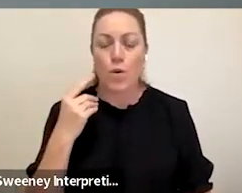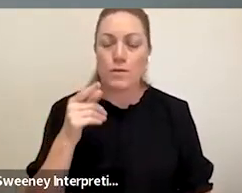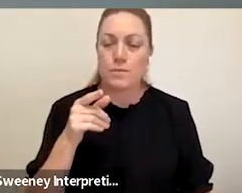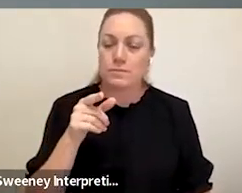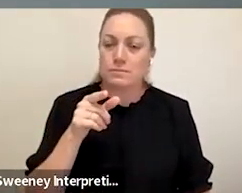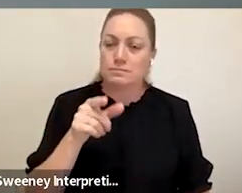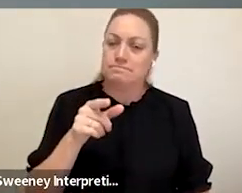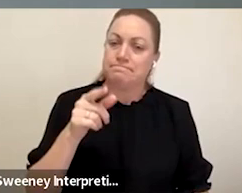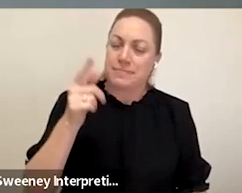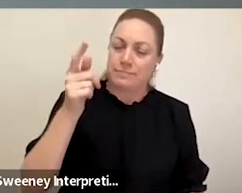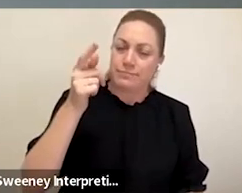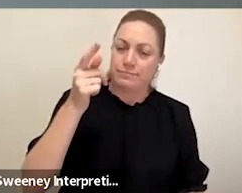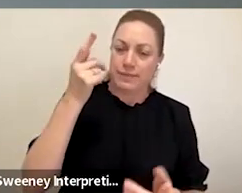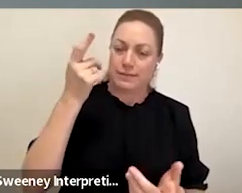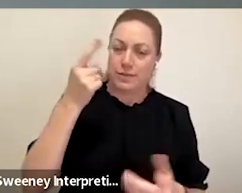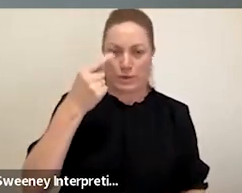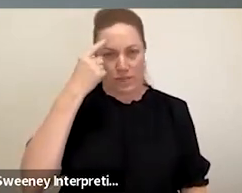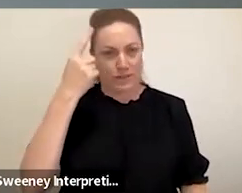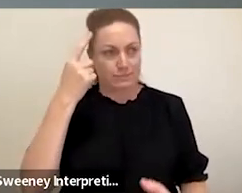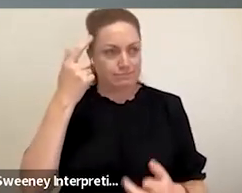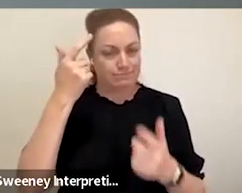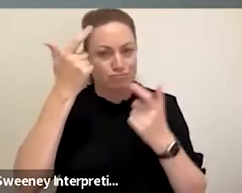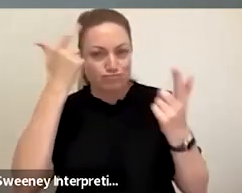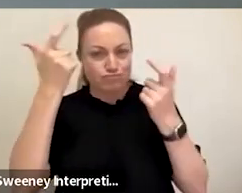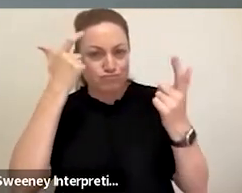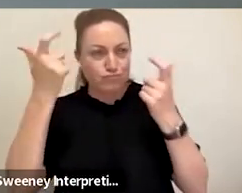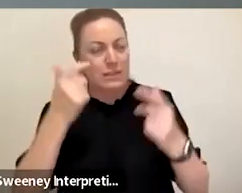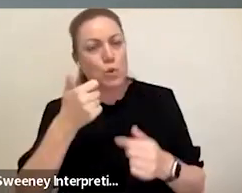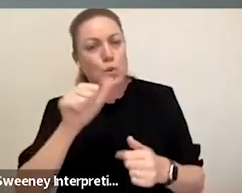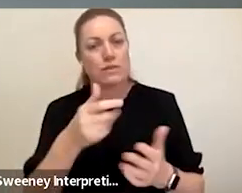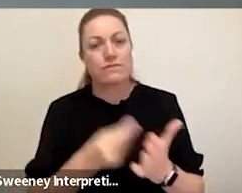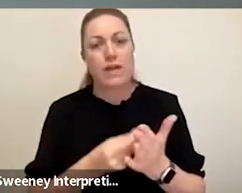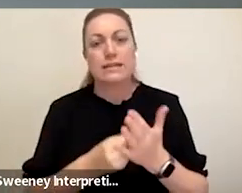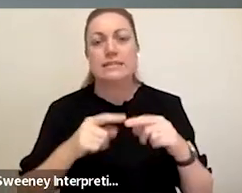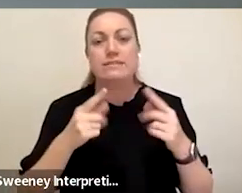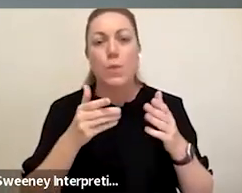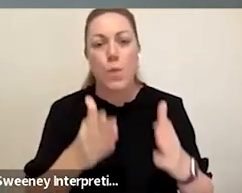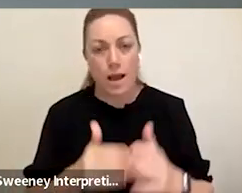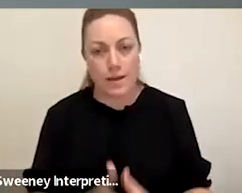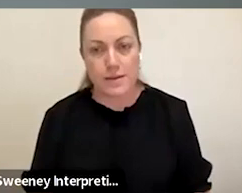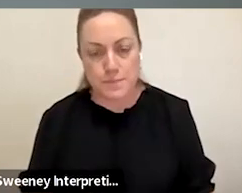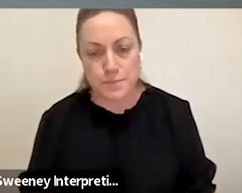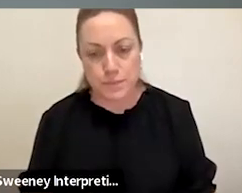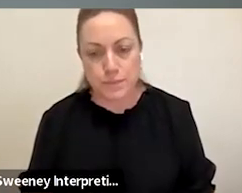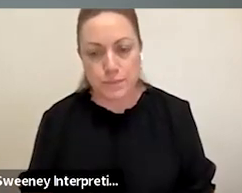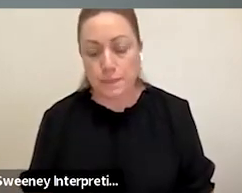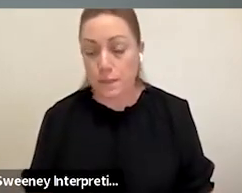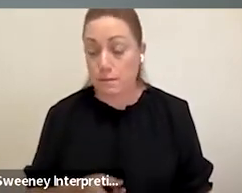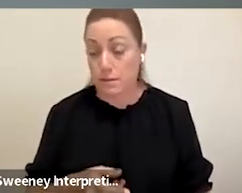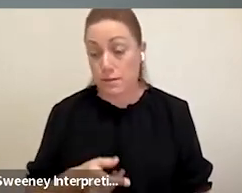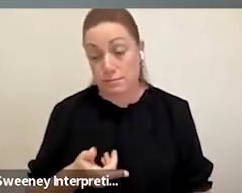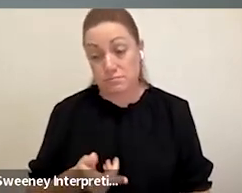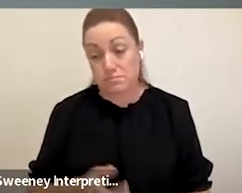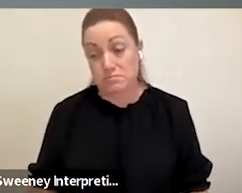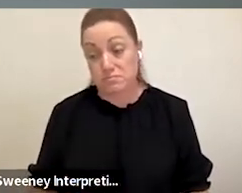thinking creatively and using funding in a different way. And then perhaps what you expected the